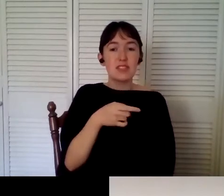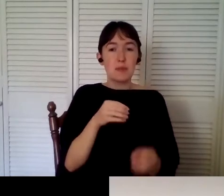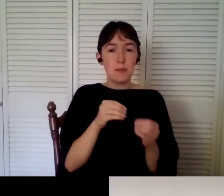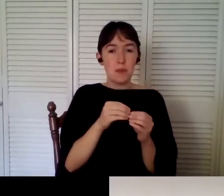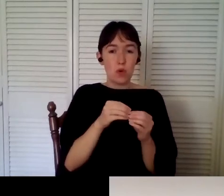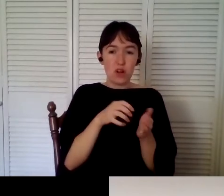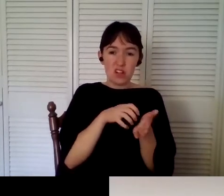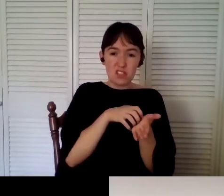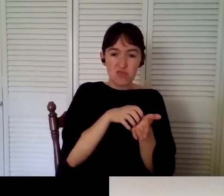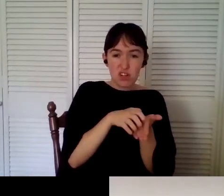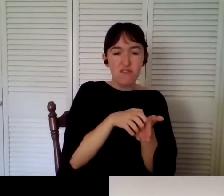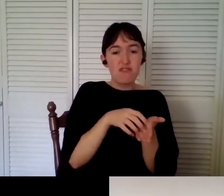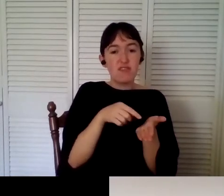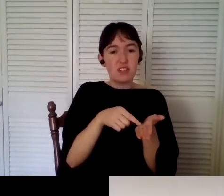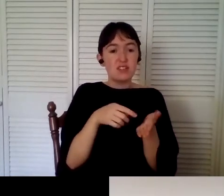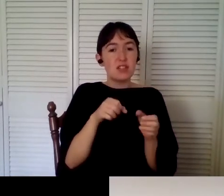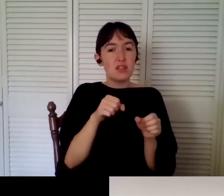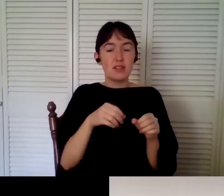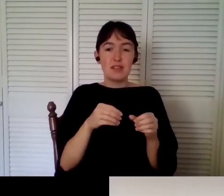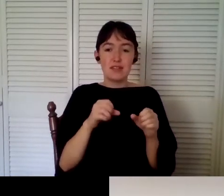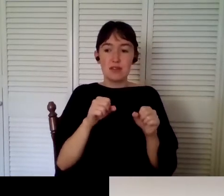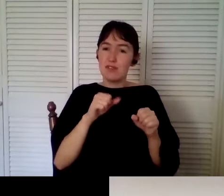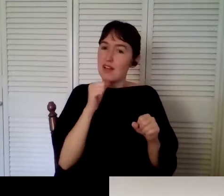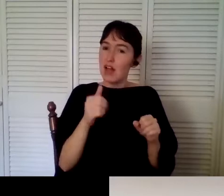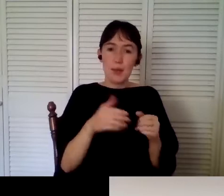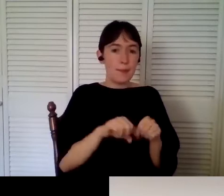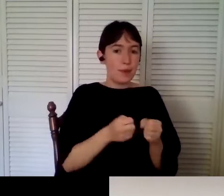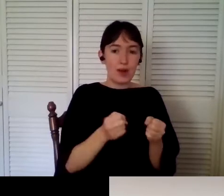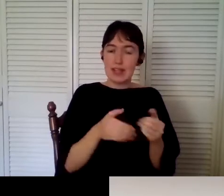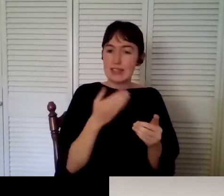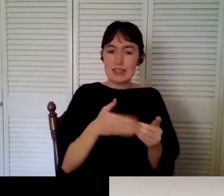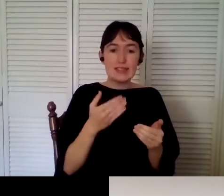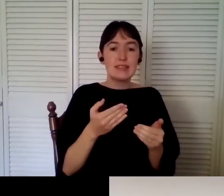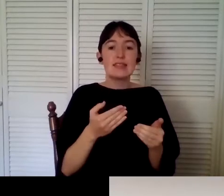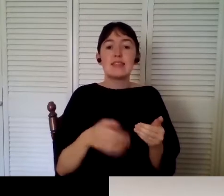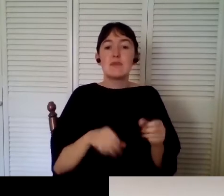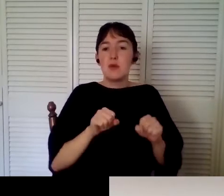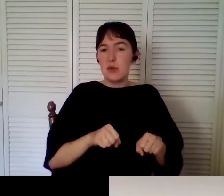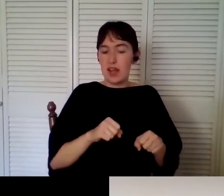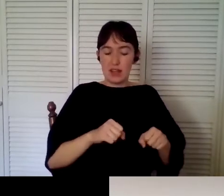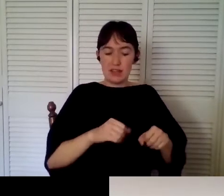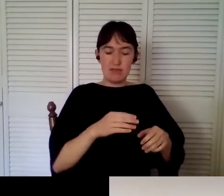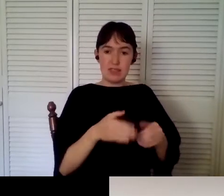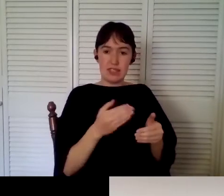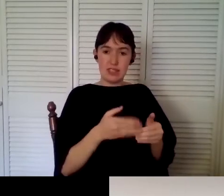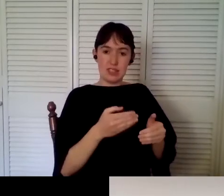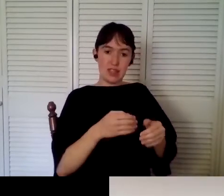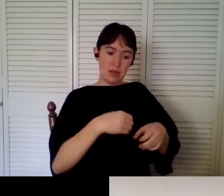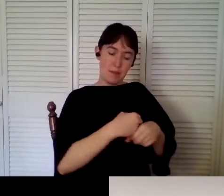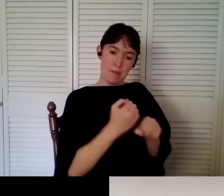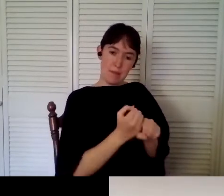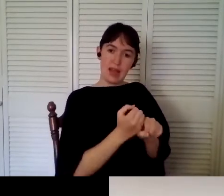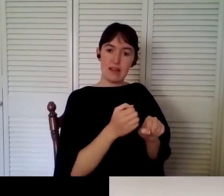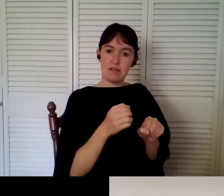durable. So it's a little bit of a trade-off, but humans have used both. Many societies use both simultaneously because chert and flint